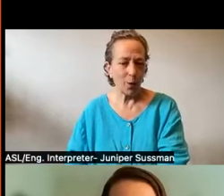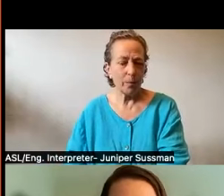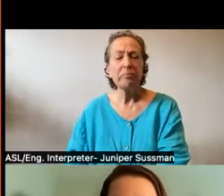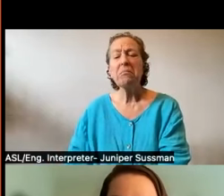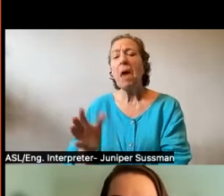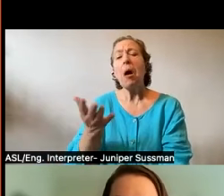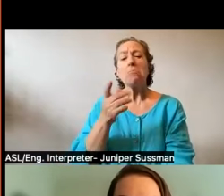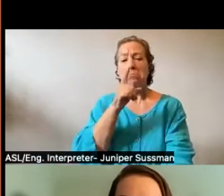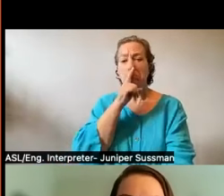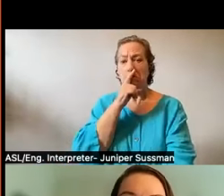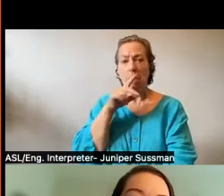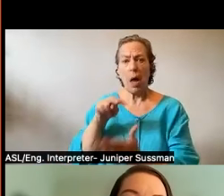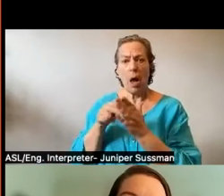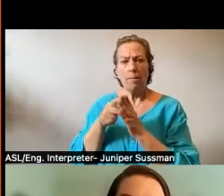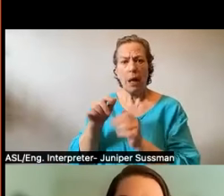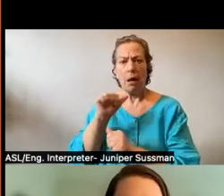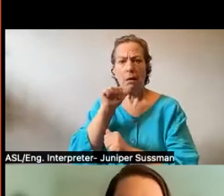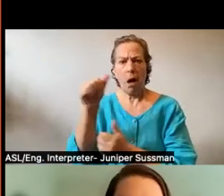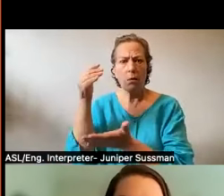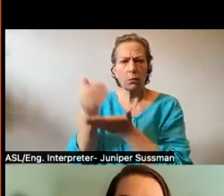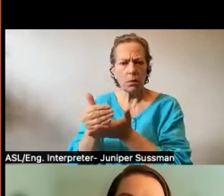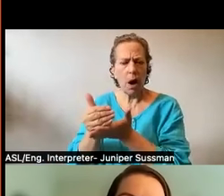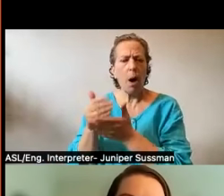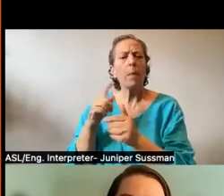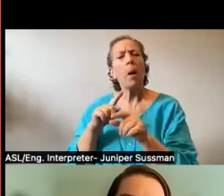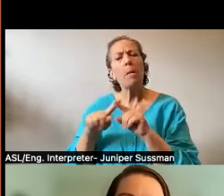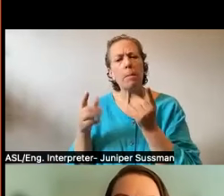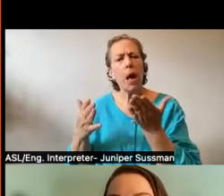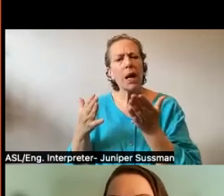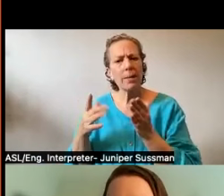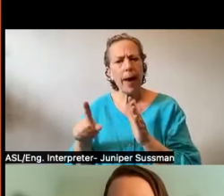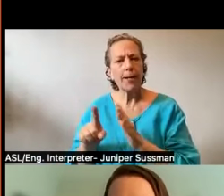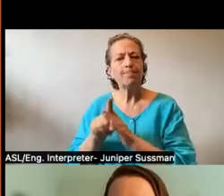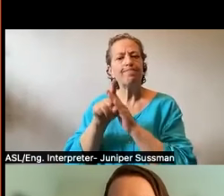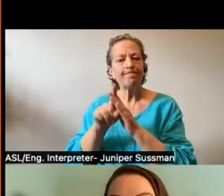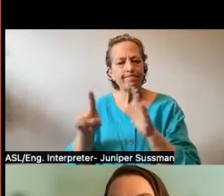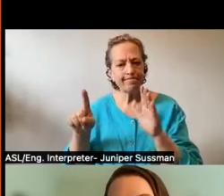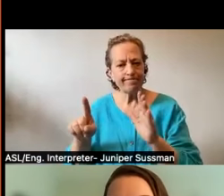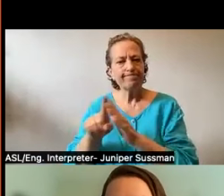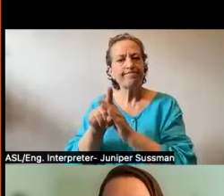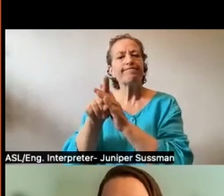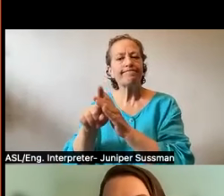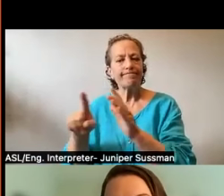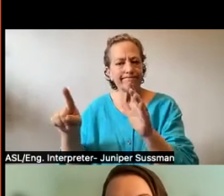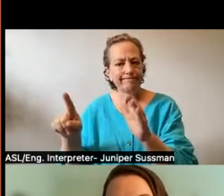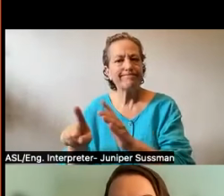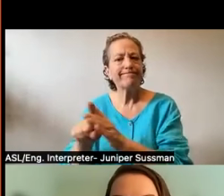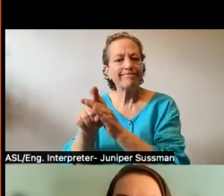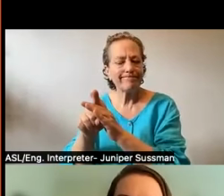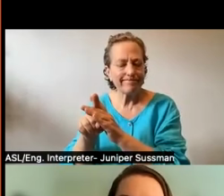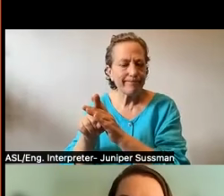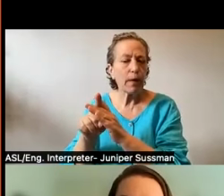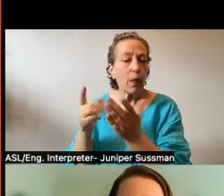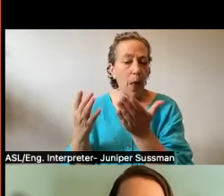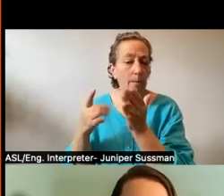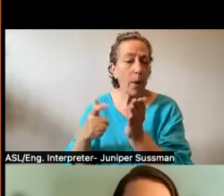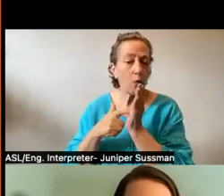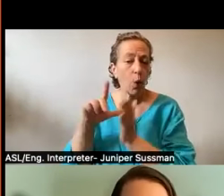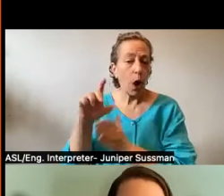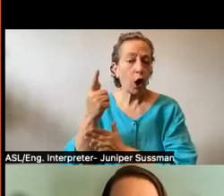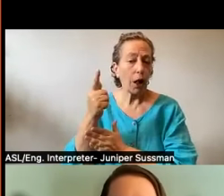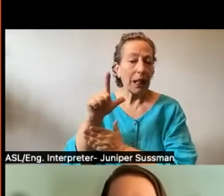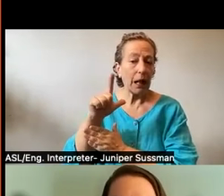but it is something that may come up many times, or various situations that could use some legal intervention that may